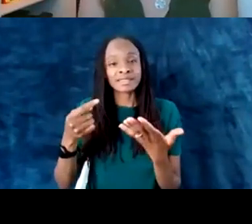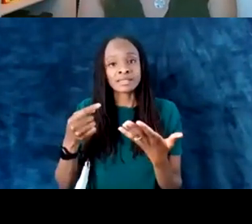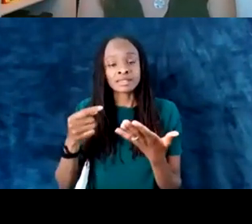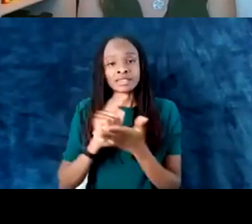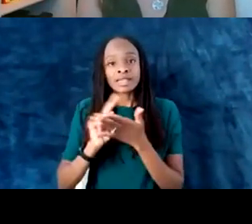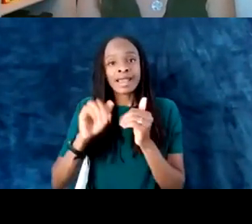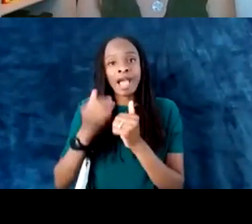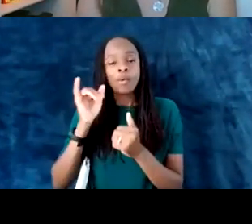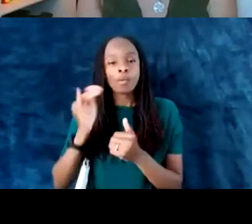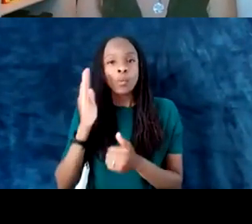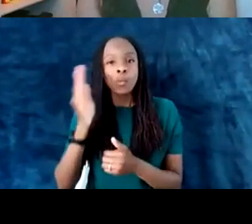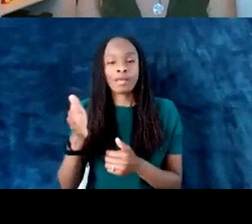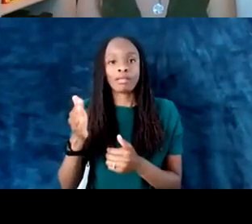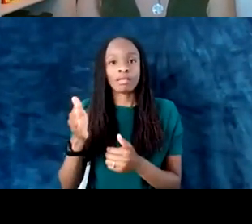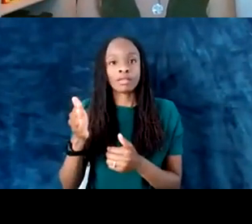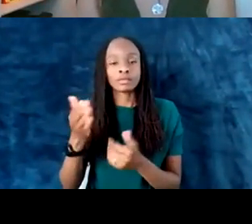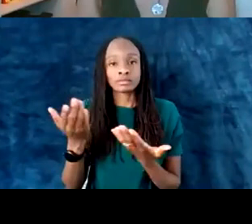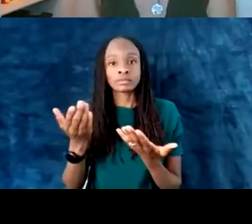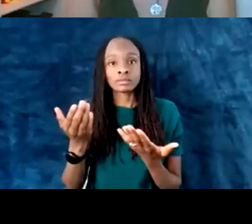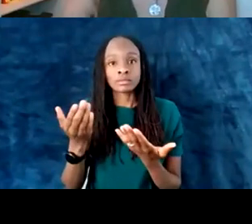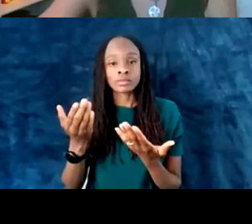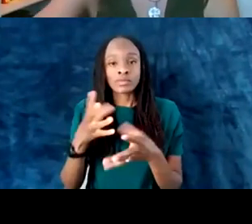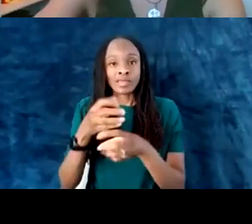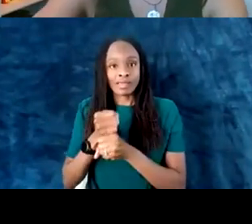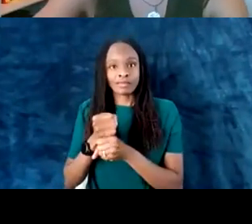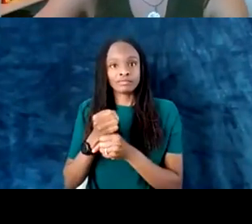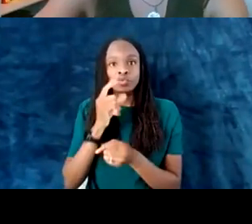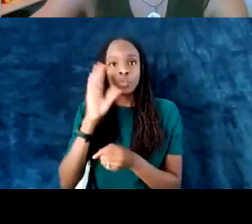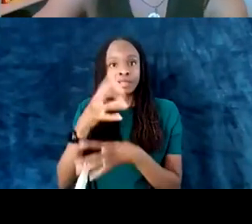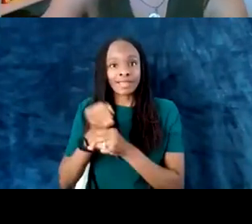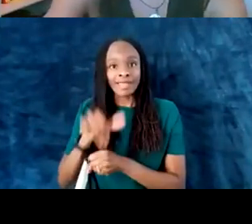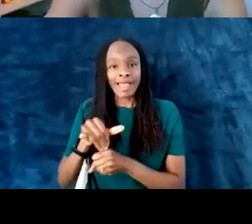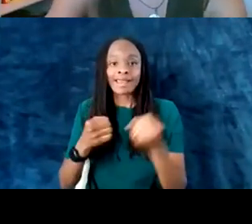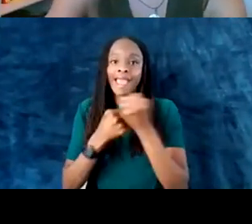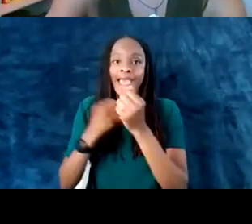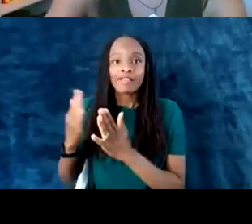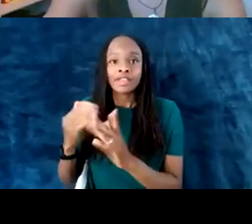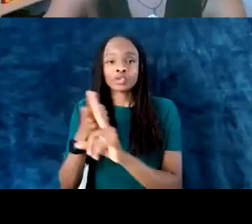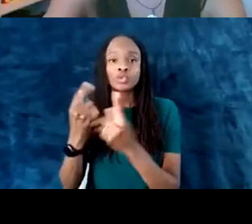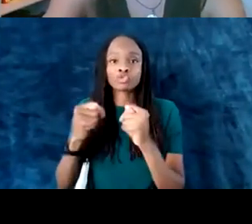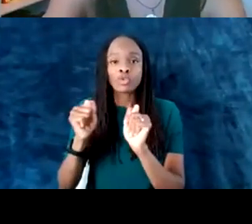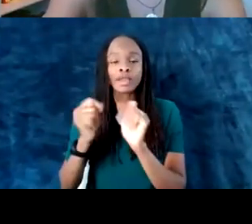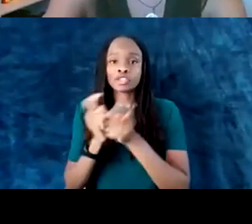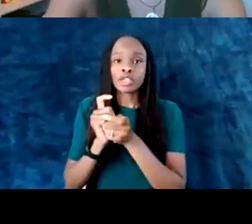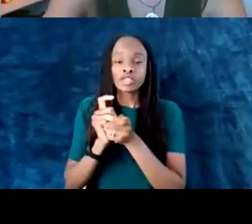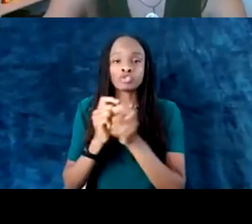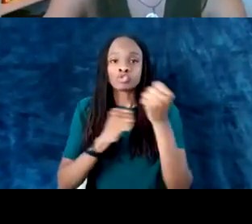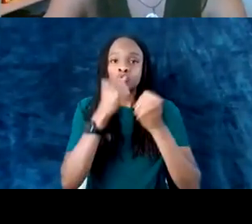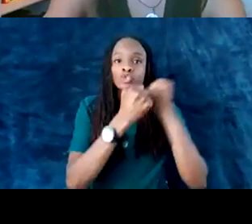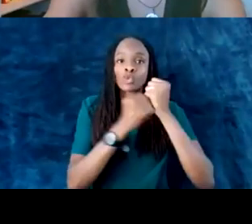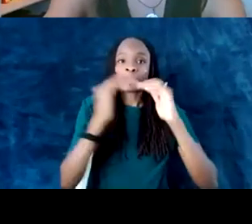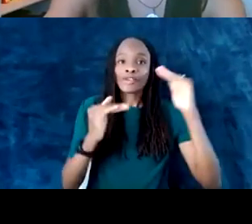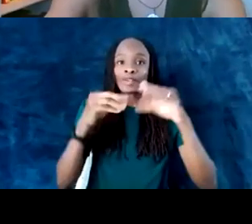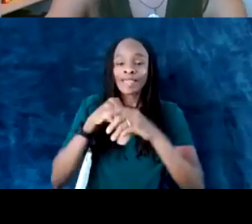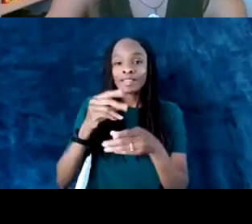will fall into the hands of advocates who are trying to shift structural inequity in the field.